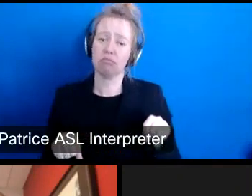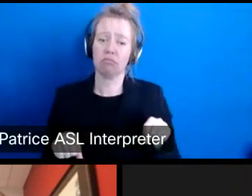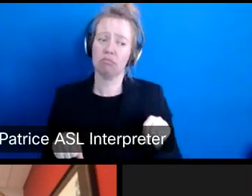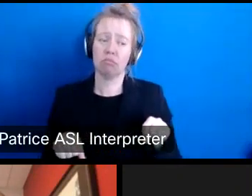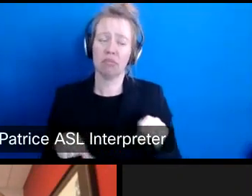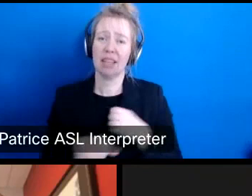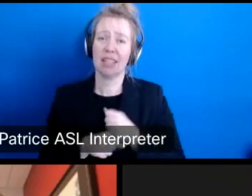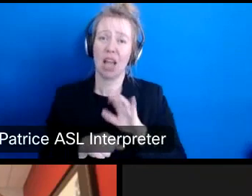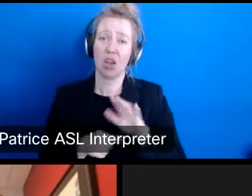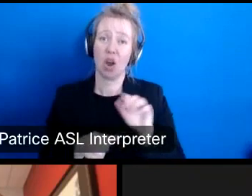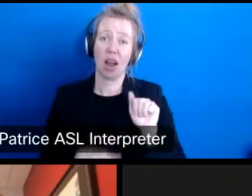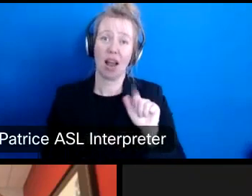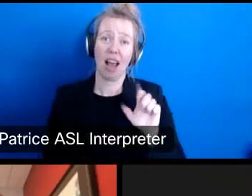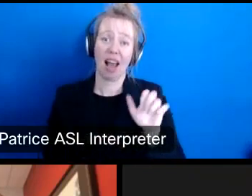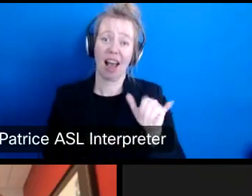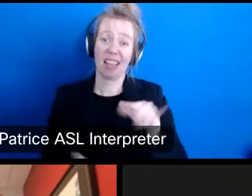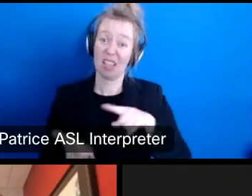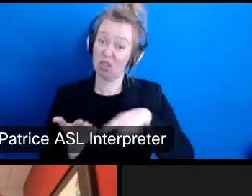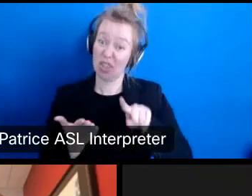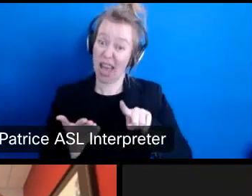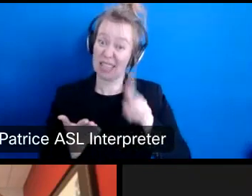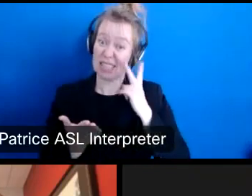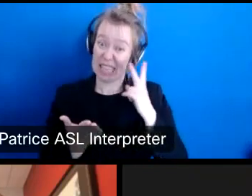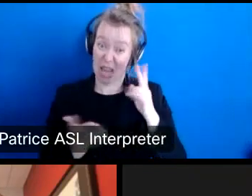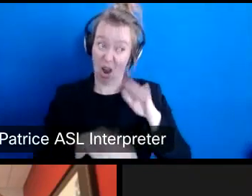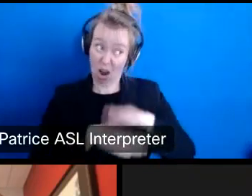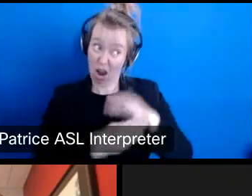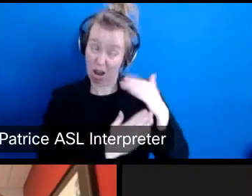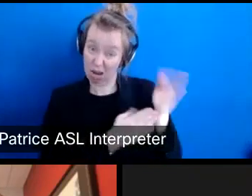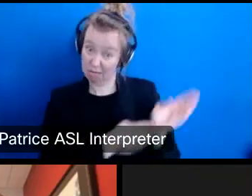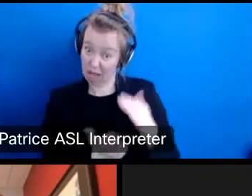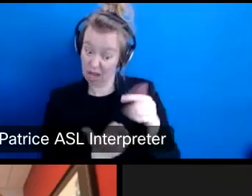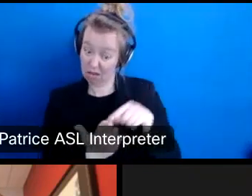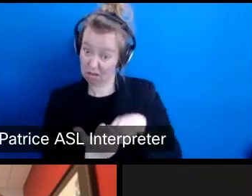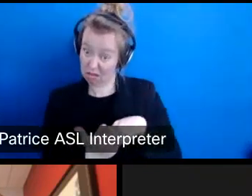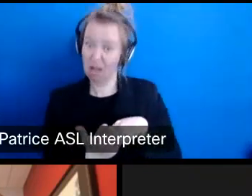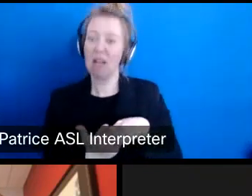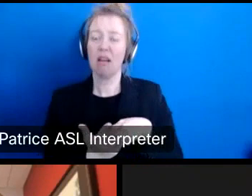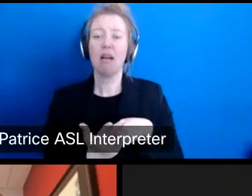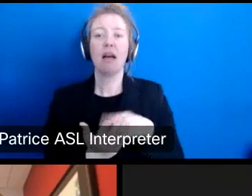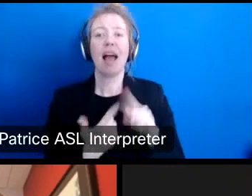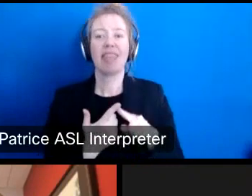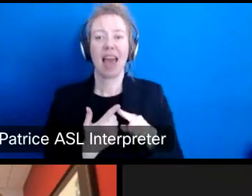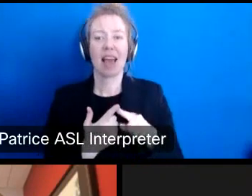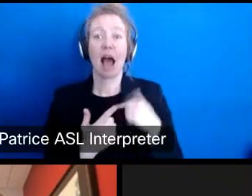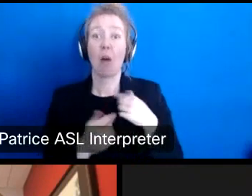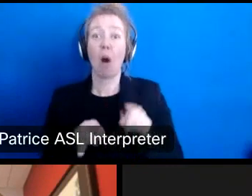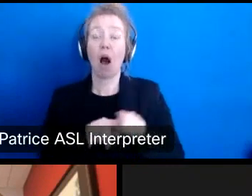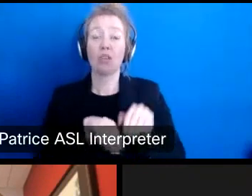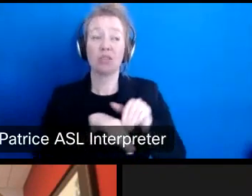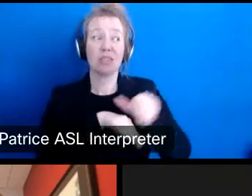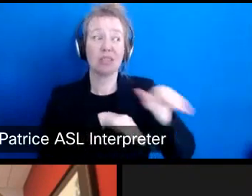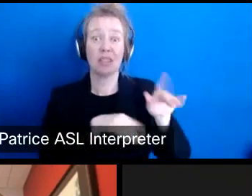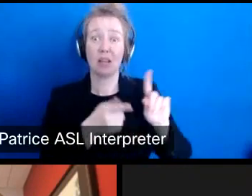get your alley checked on and see if it's on the plan. And I won't. I mean, I'll forward it to the people that have all